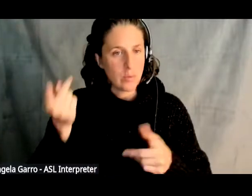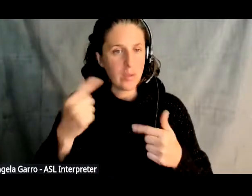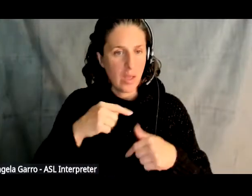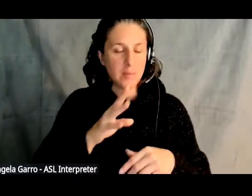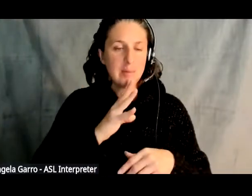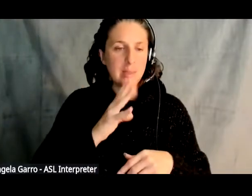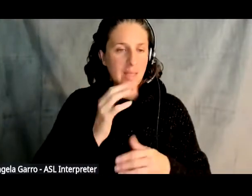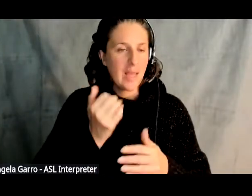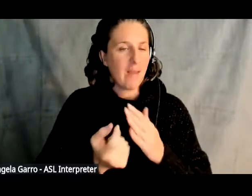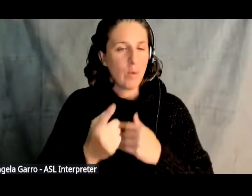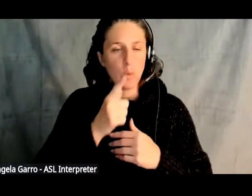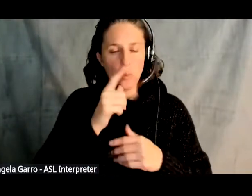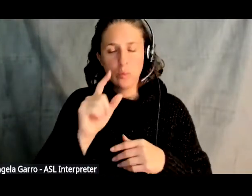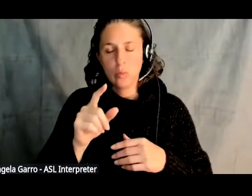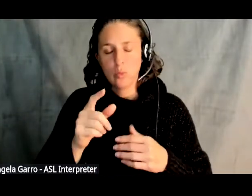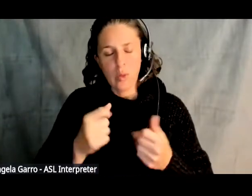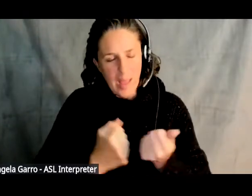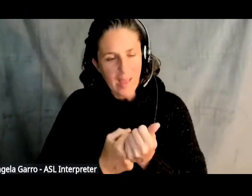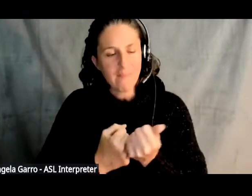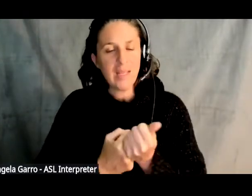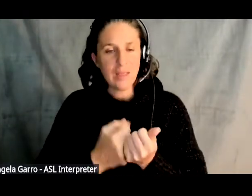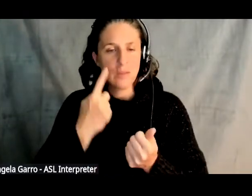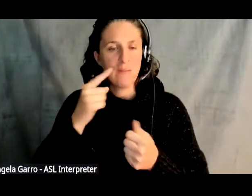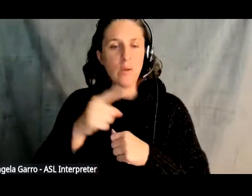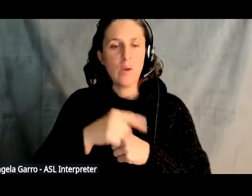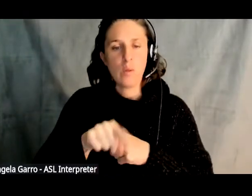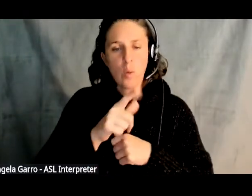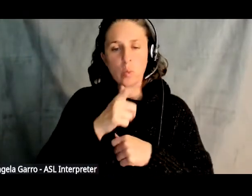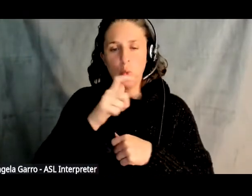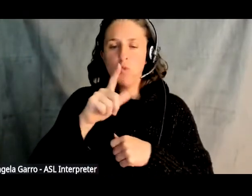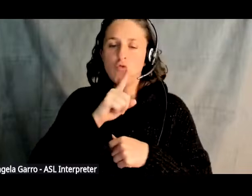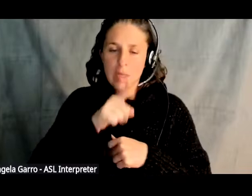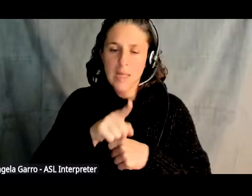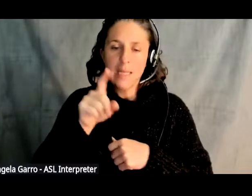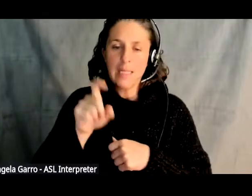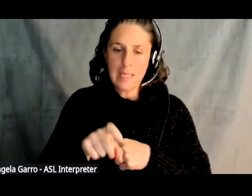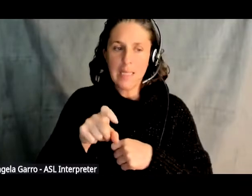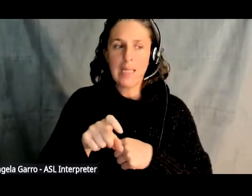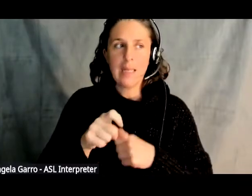everybody that just advocates for those who really need the advocacy. Thank you.